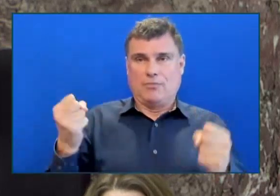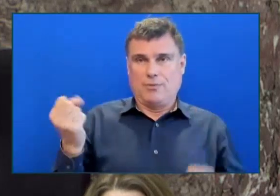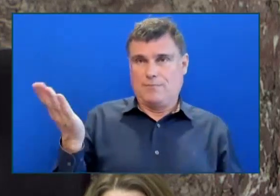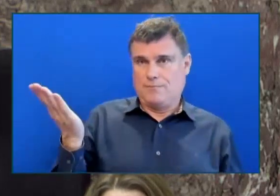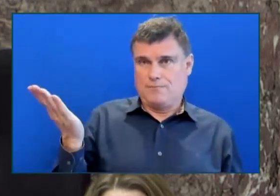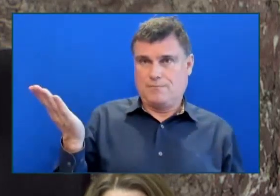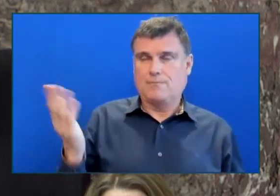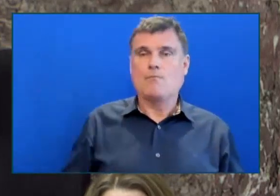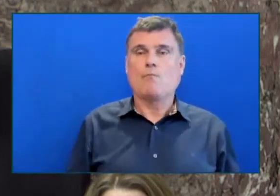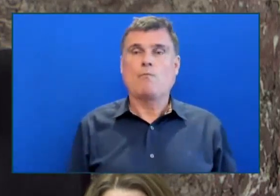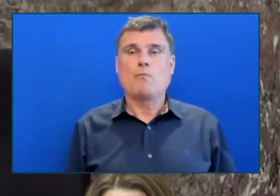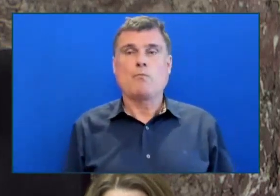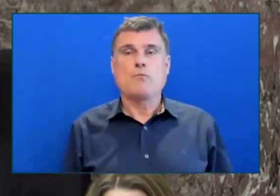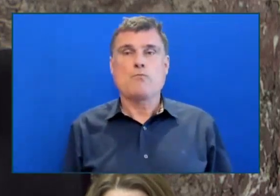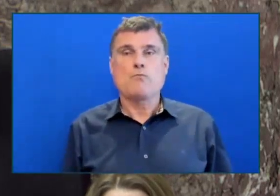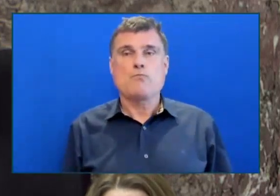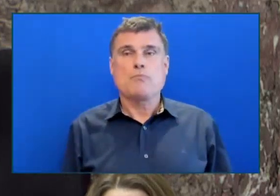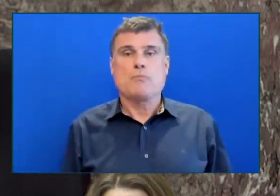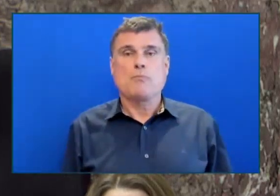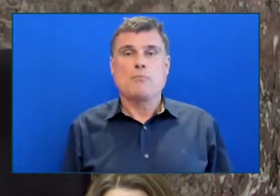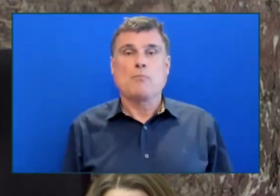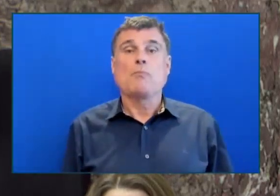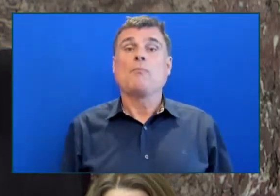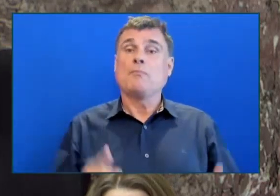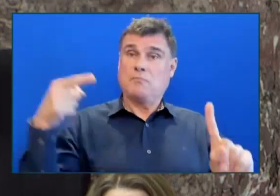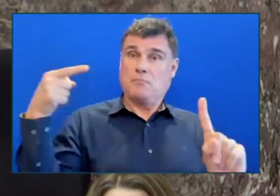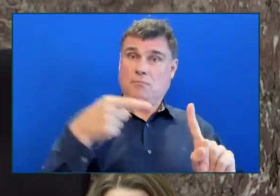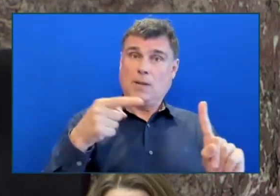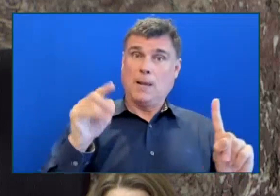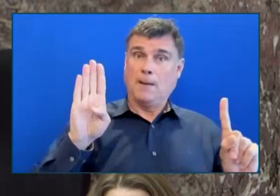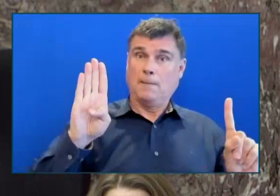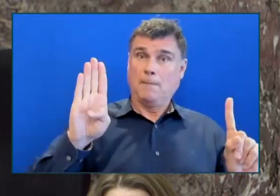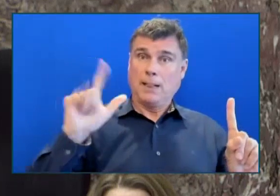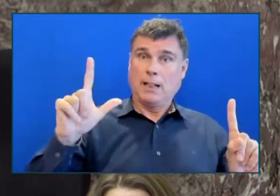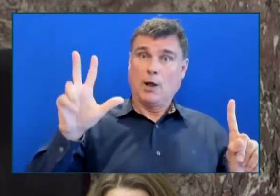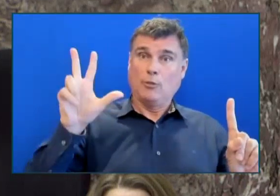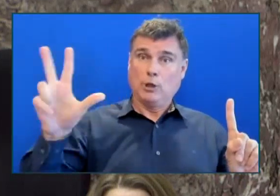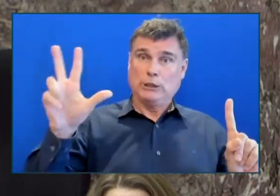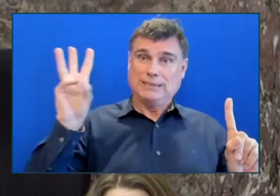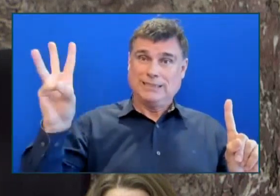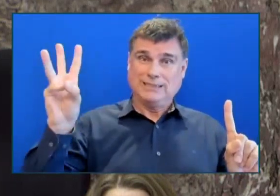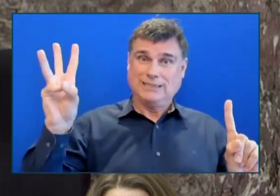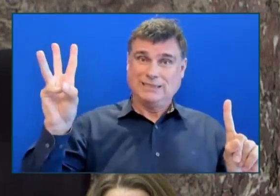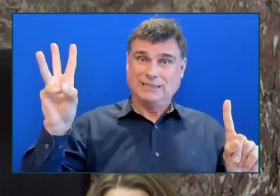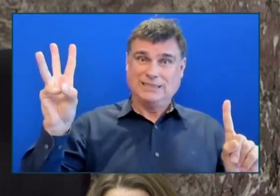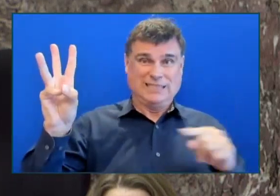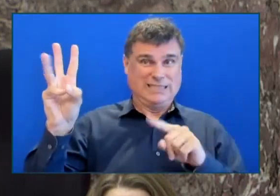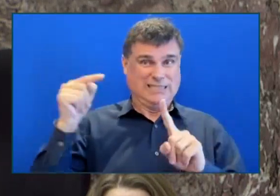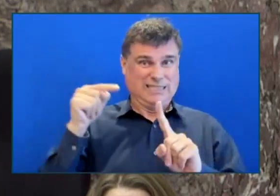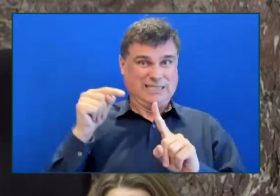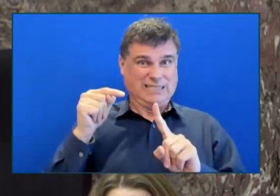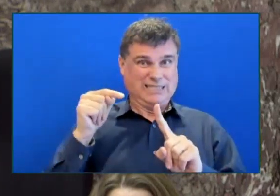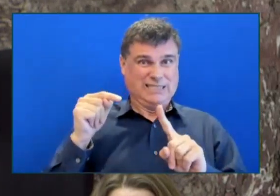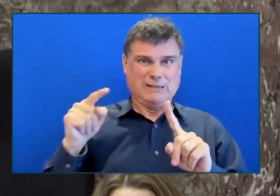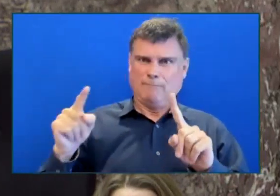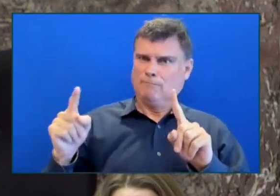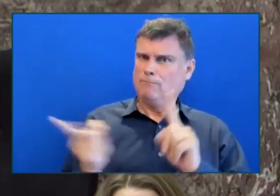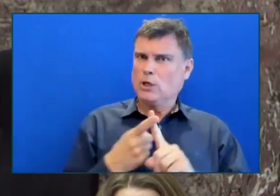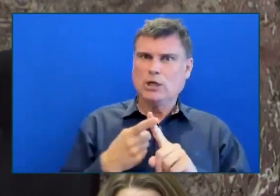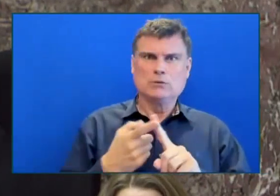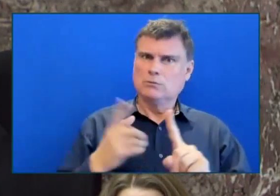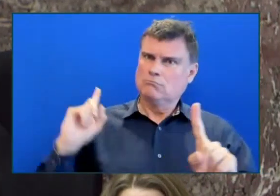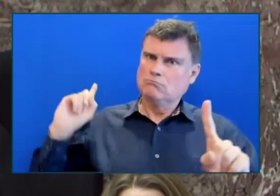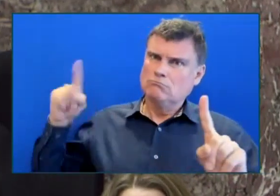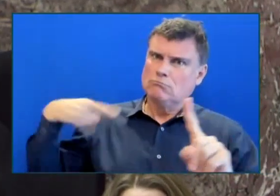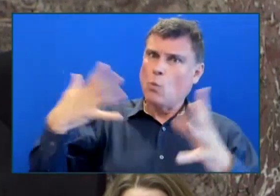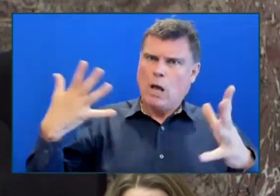Bill 36, Honourable Speaker, represented the first major amendment to the Health Professions Act in 3 decades. In 2018,